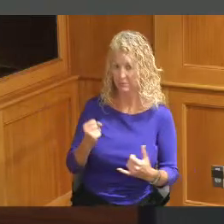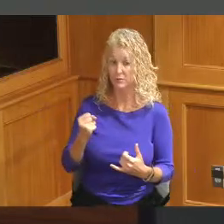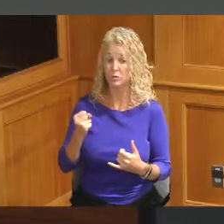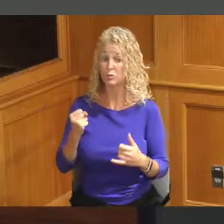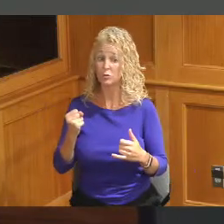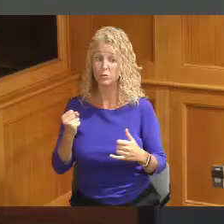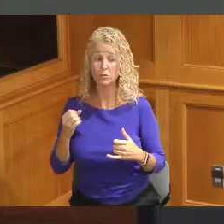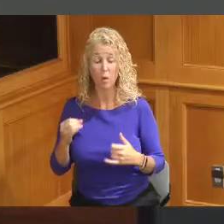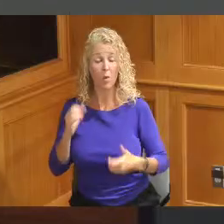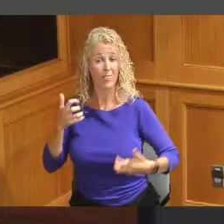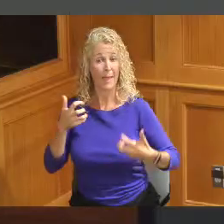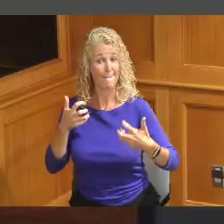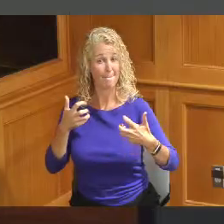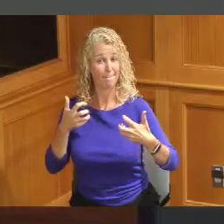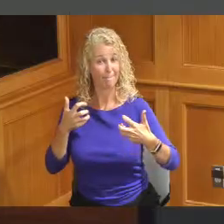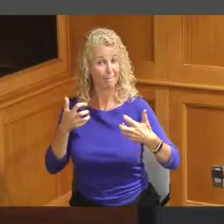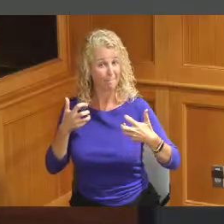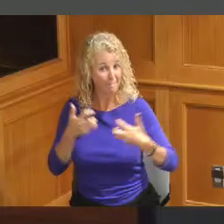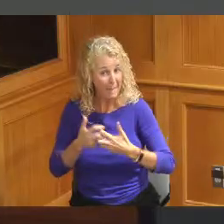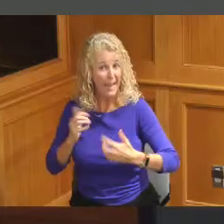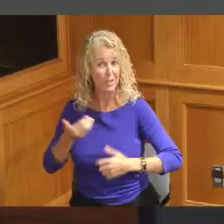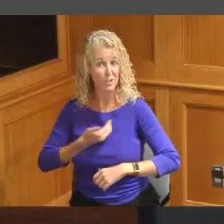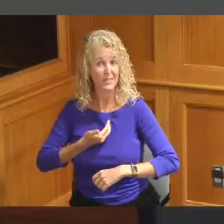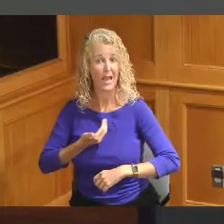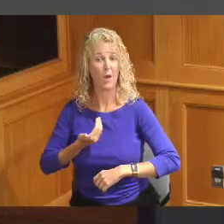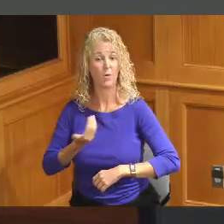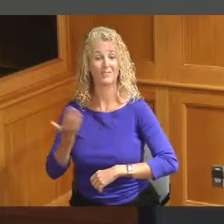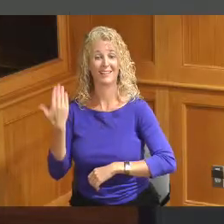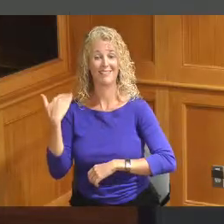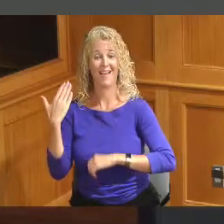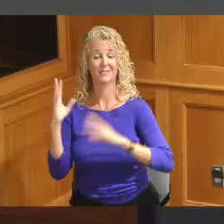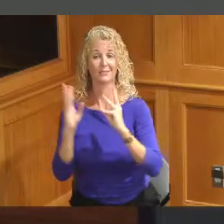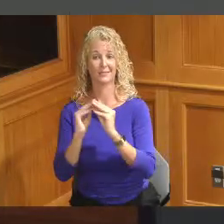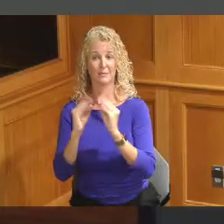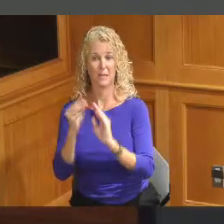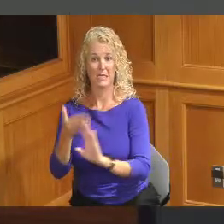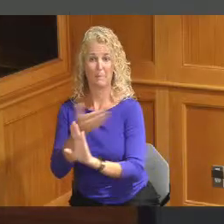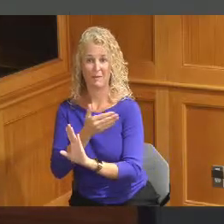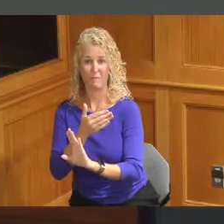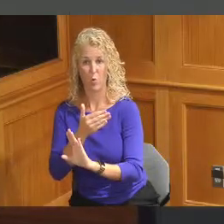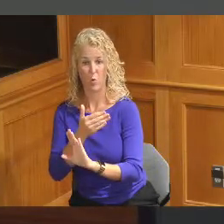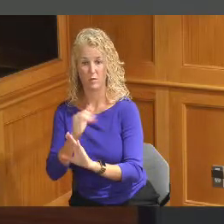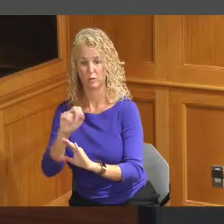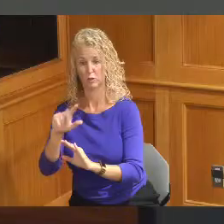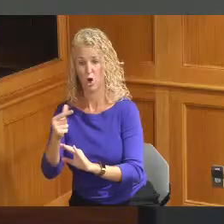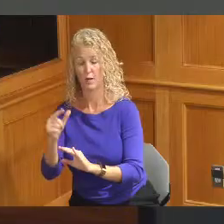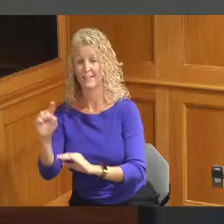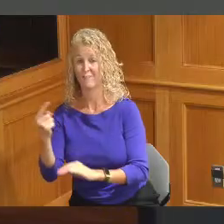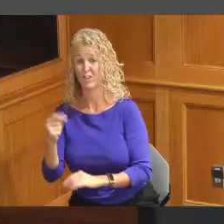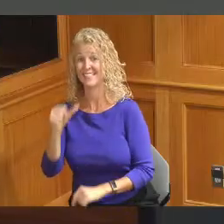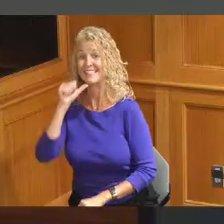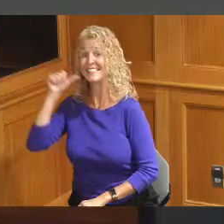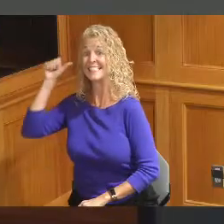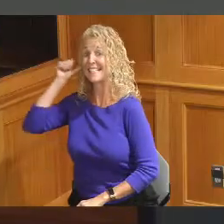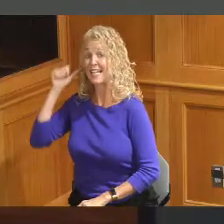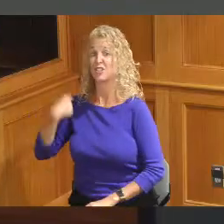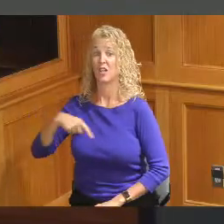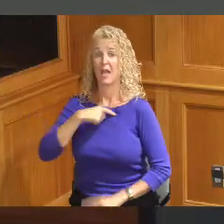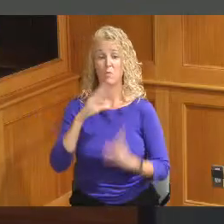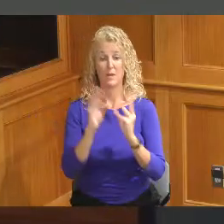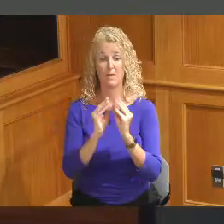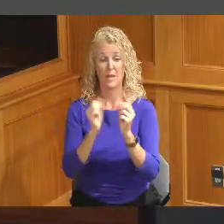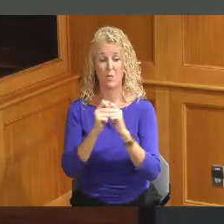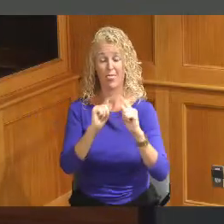the county's last meeting prior to that August 1st date. In our conversations with the team yesterday, the team had